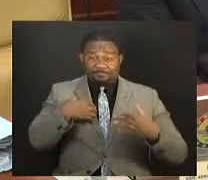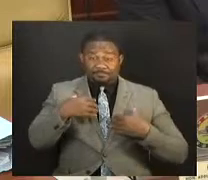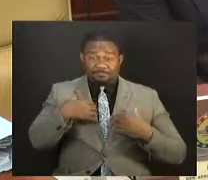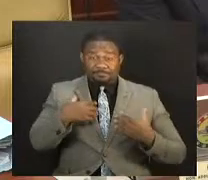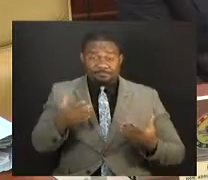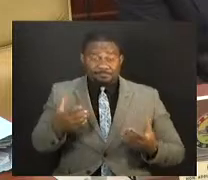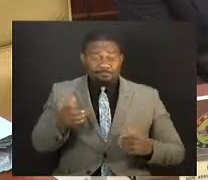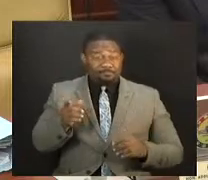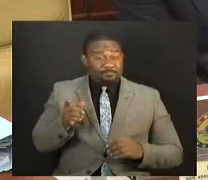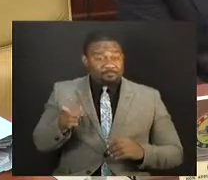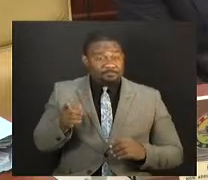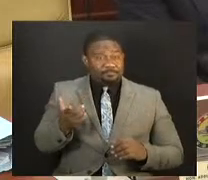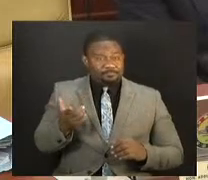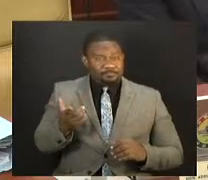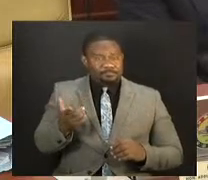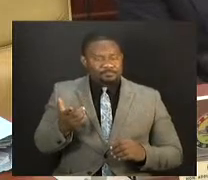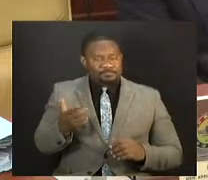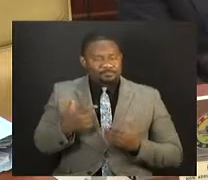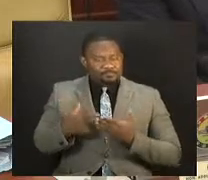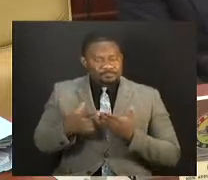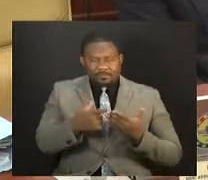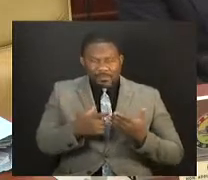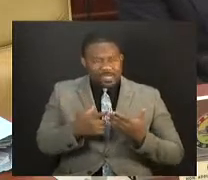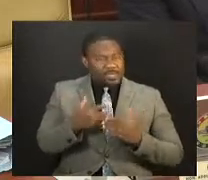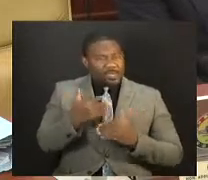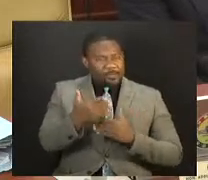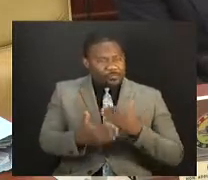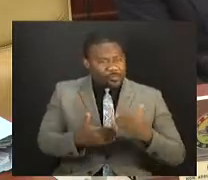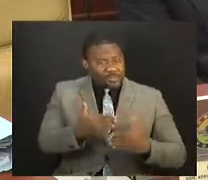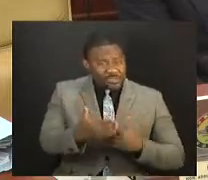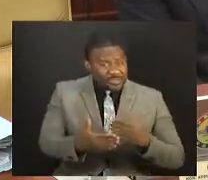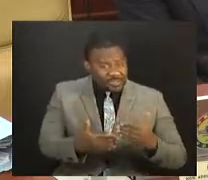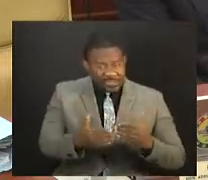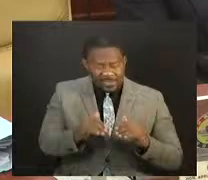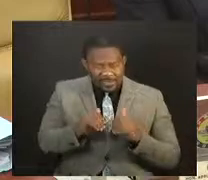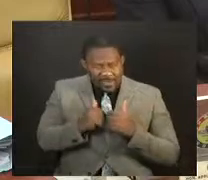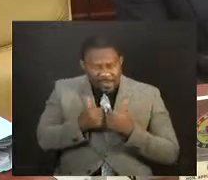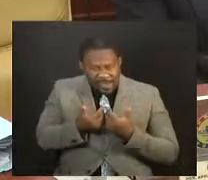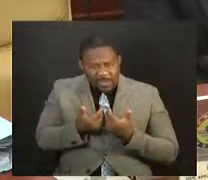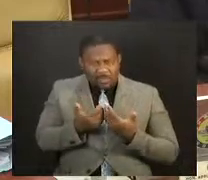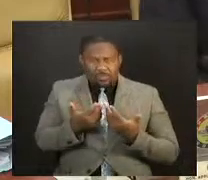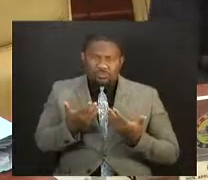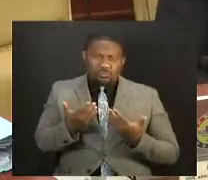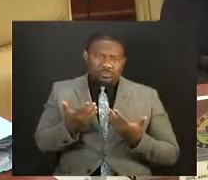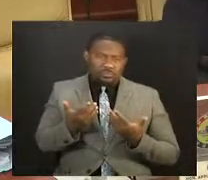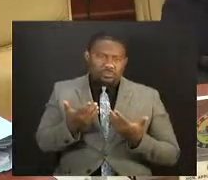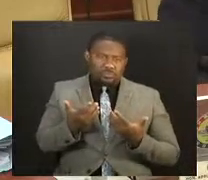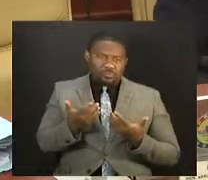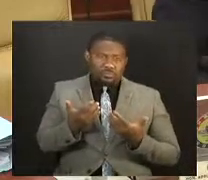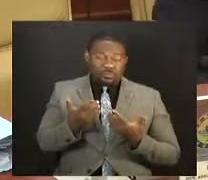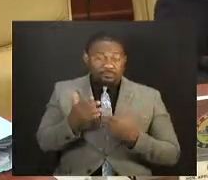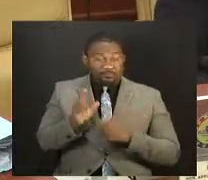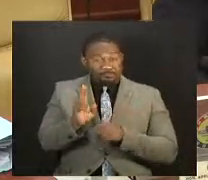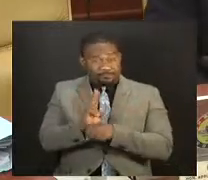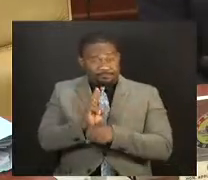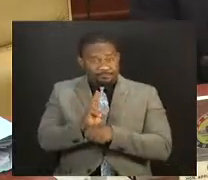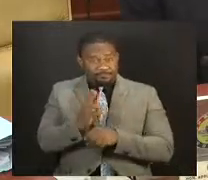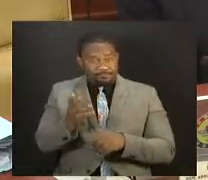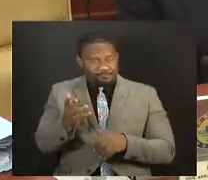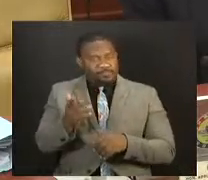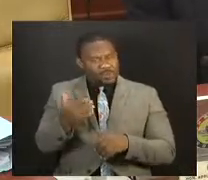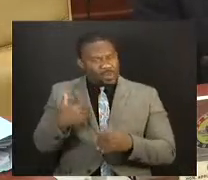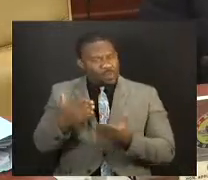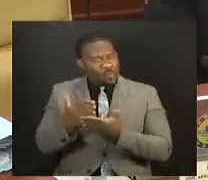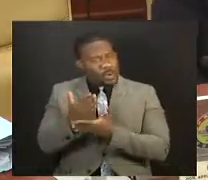had to do with procedure of initiating our rights. Rights are